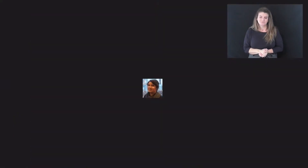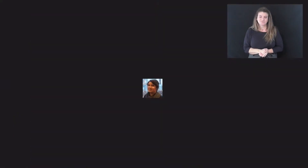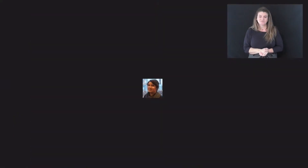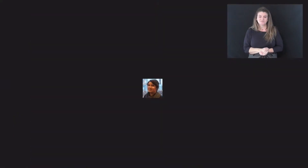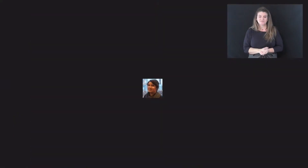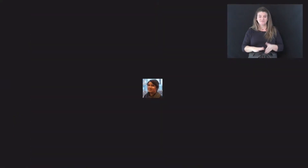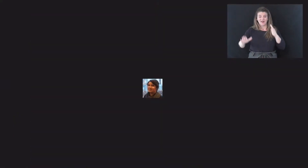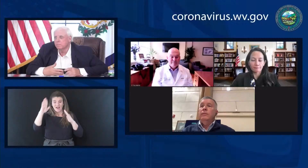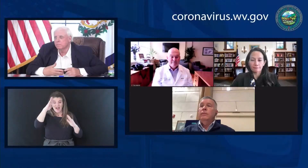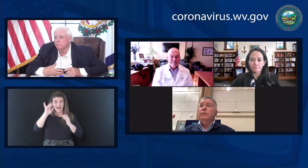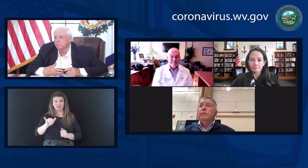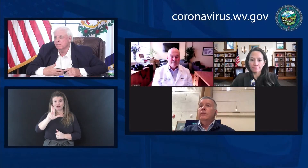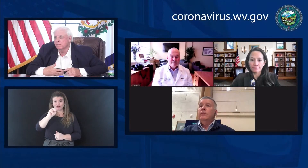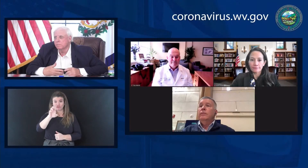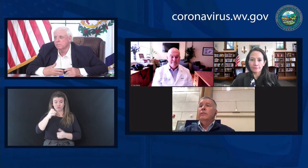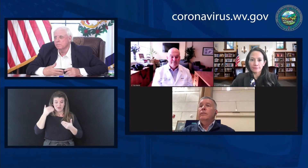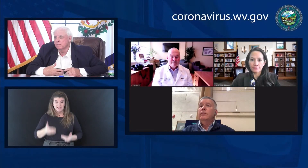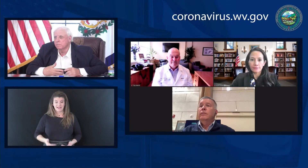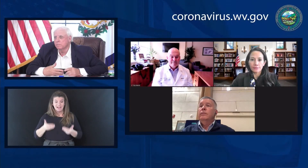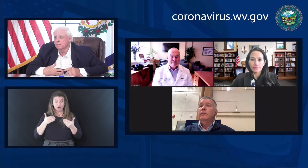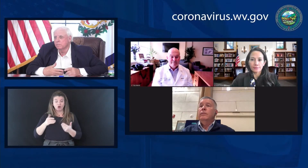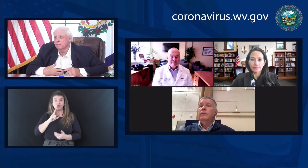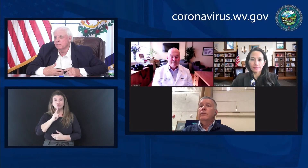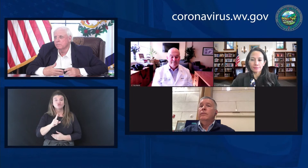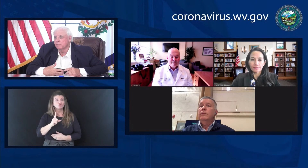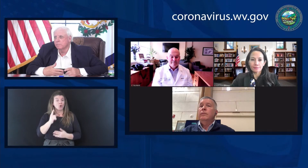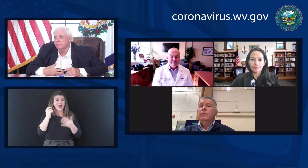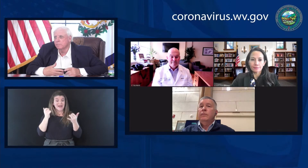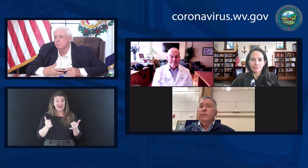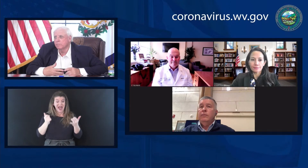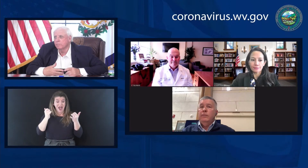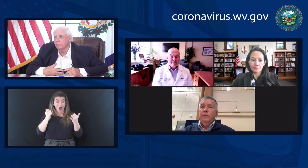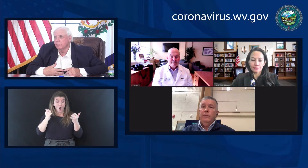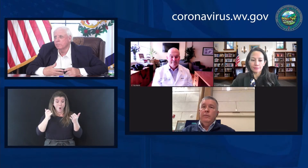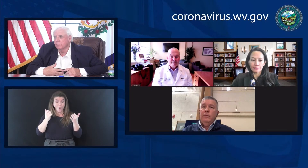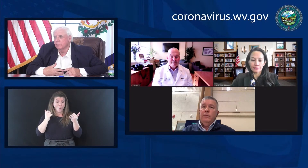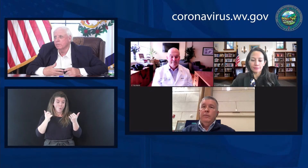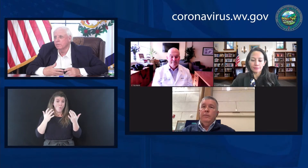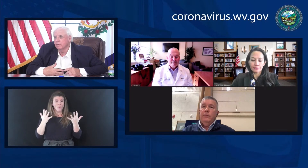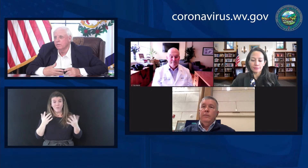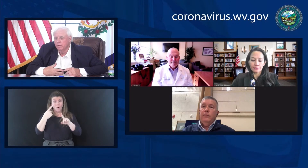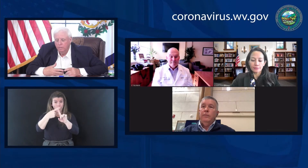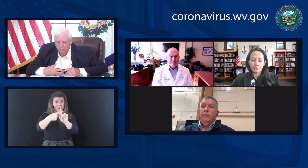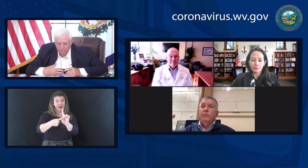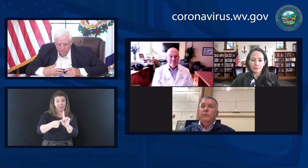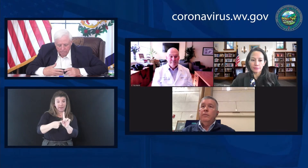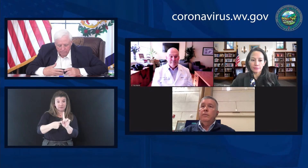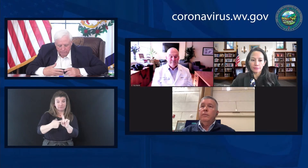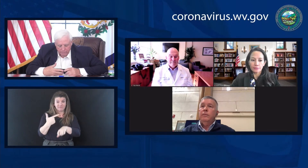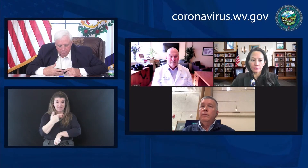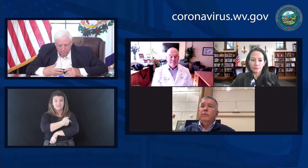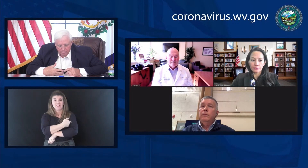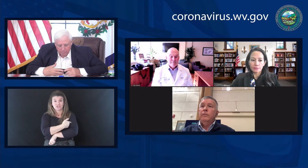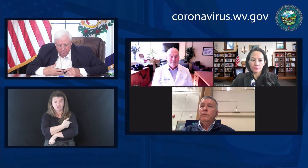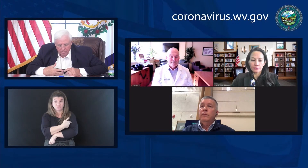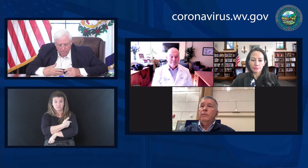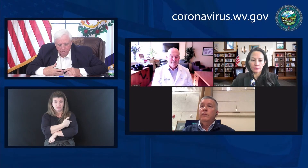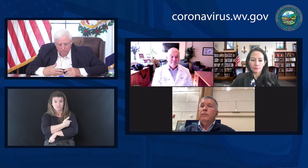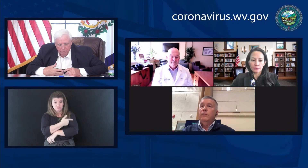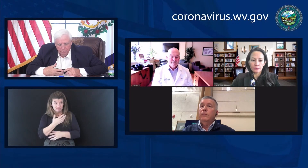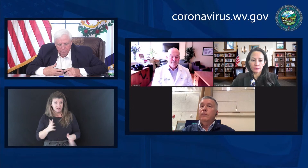Hi, June Leffler here. So now that we are, 1 month into vaccination